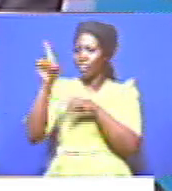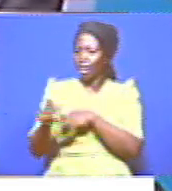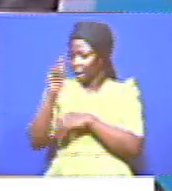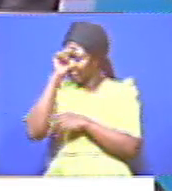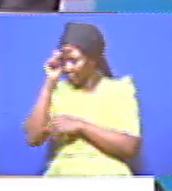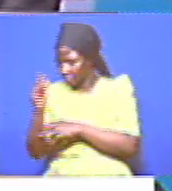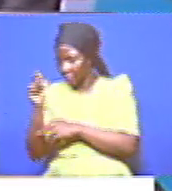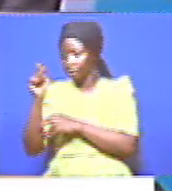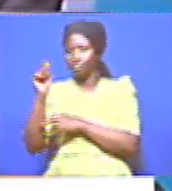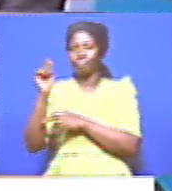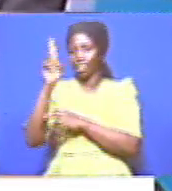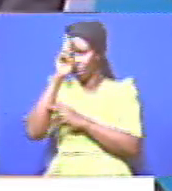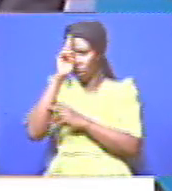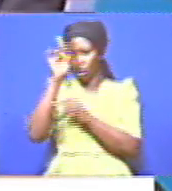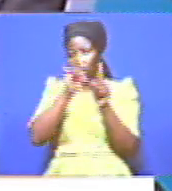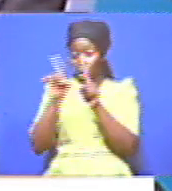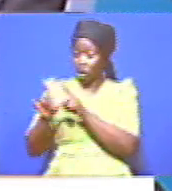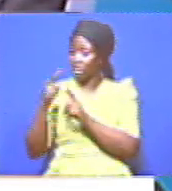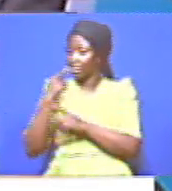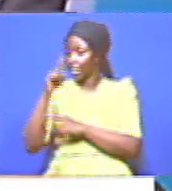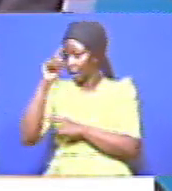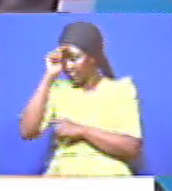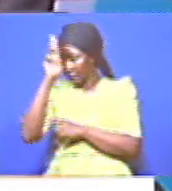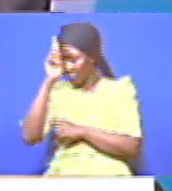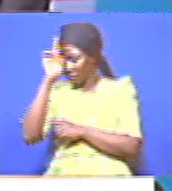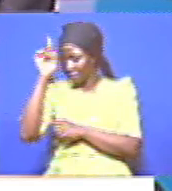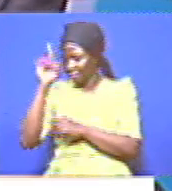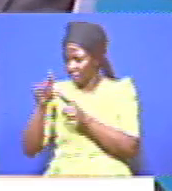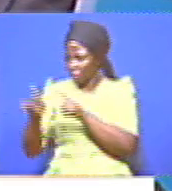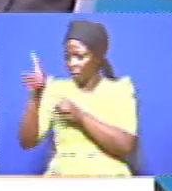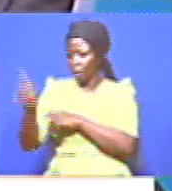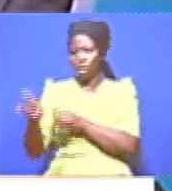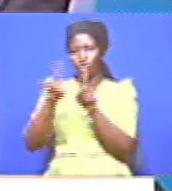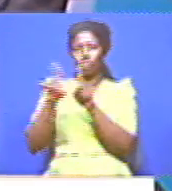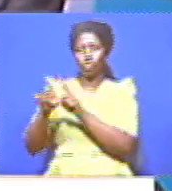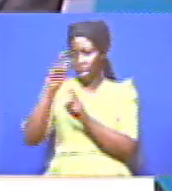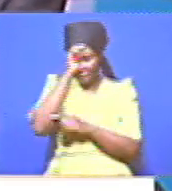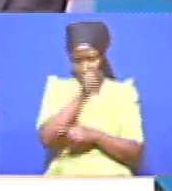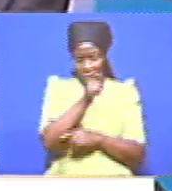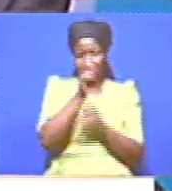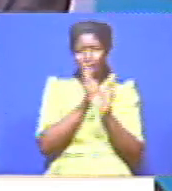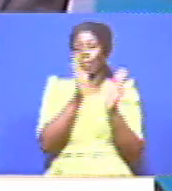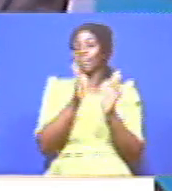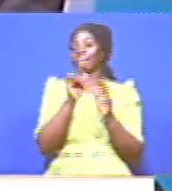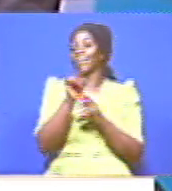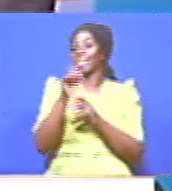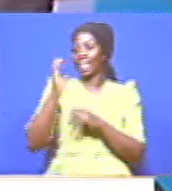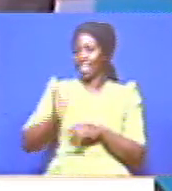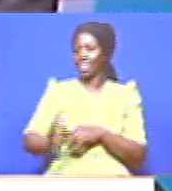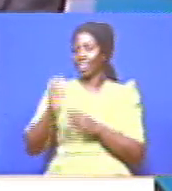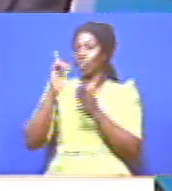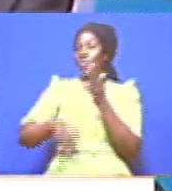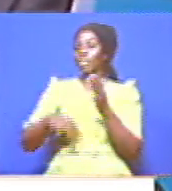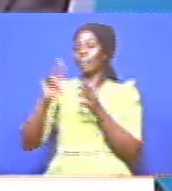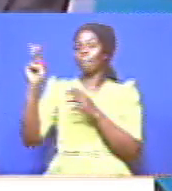they're on service. But mm-hmm. he also said the police must also what? Mm-hmm. Respect the people they take care of. Correct. This ethical aspect is what many Kenyans are not mm-hmm.